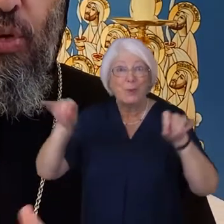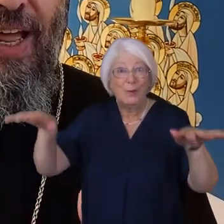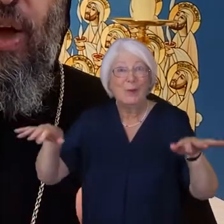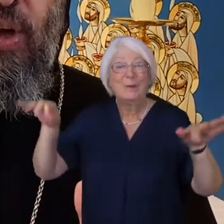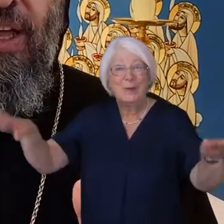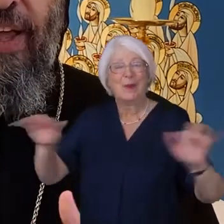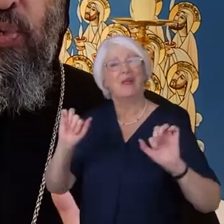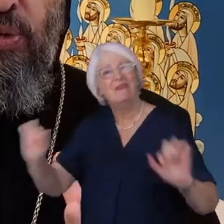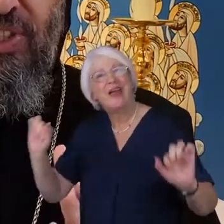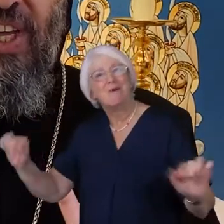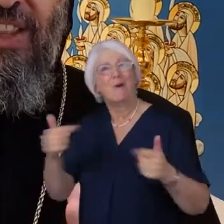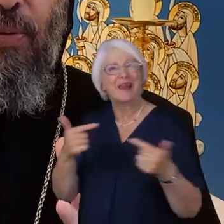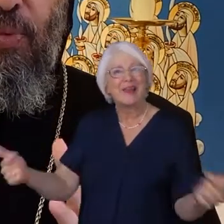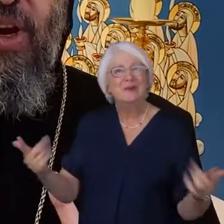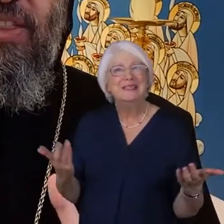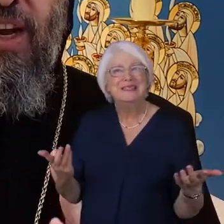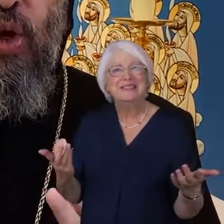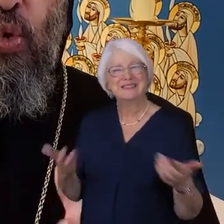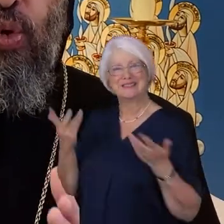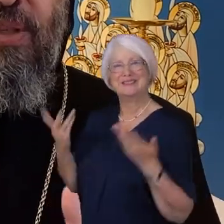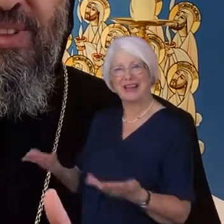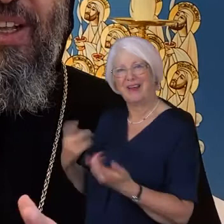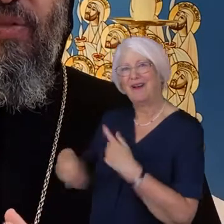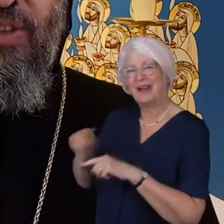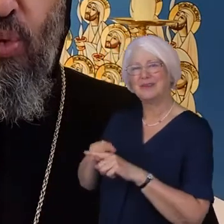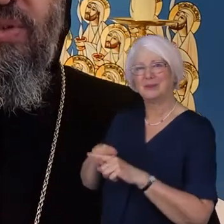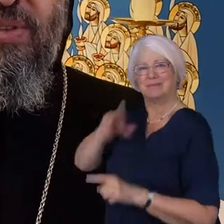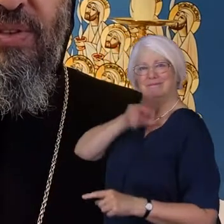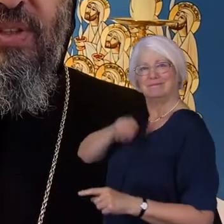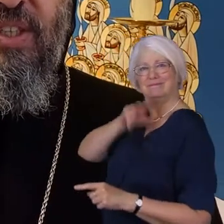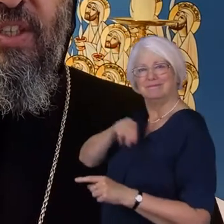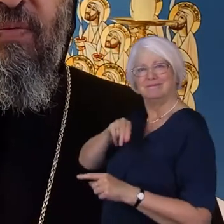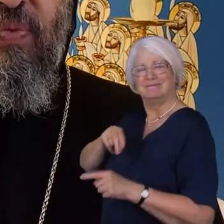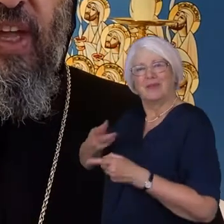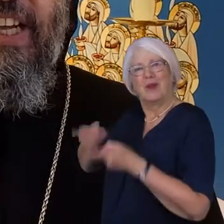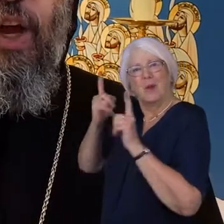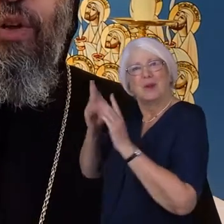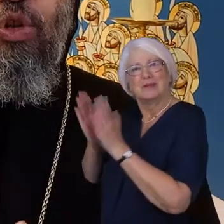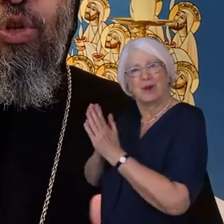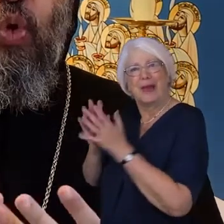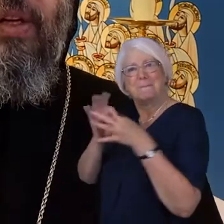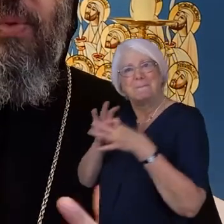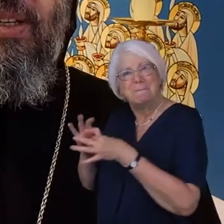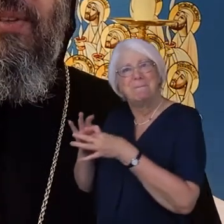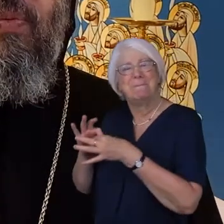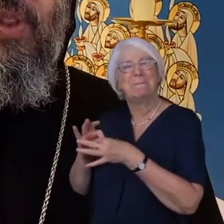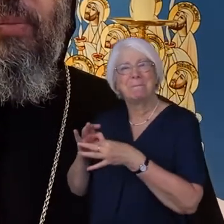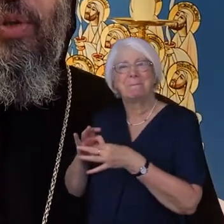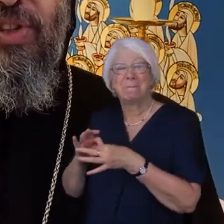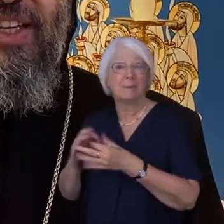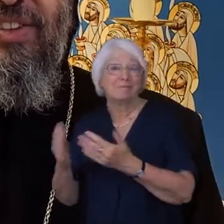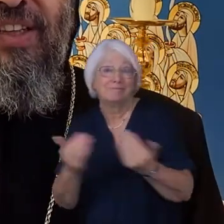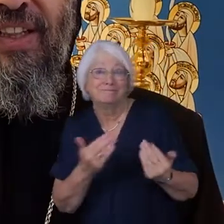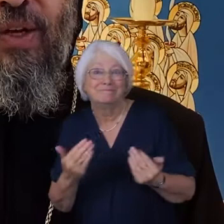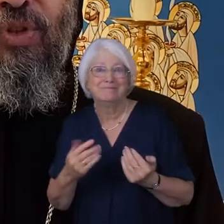And so now, as we recite the prayer that our Lord Himself has taught us, I encourage you to join me, but